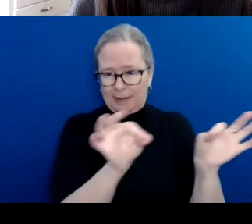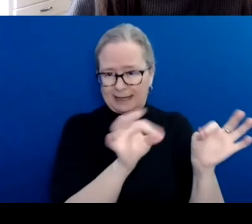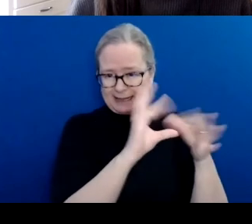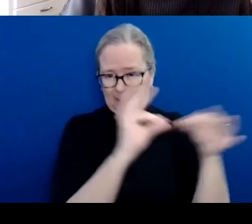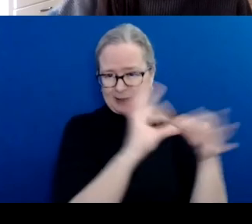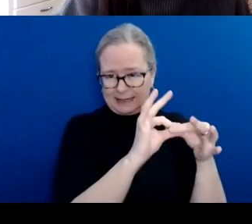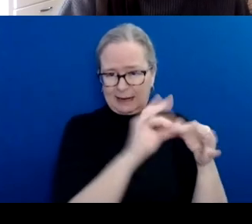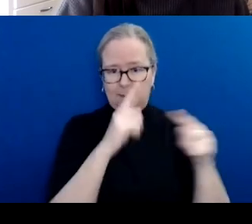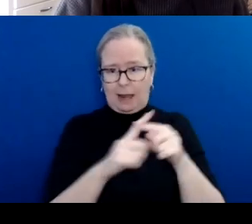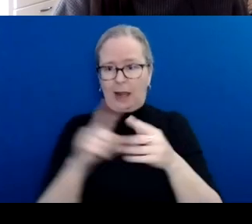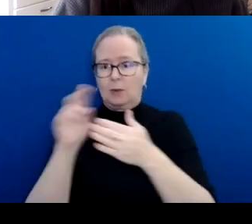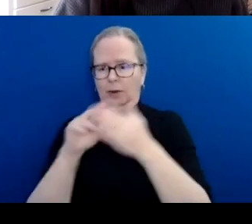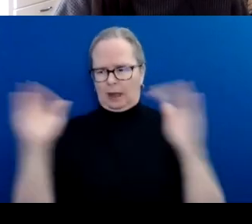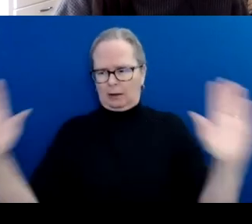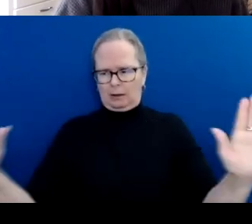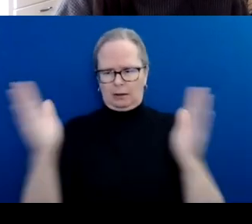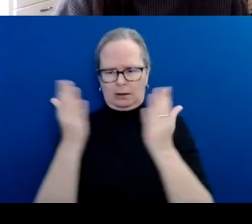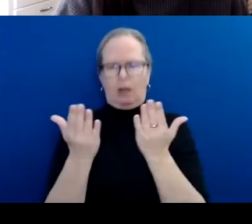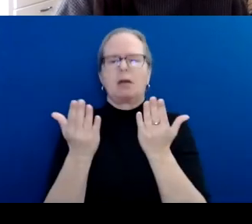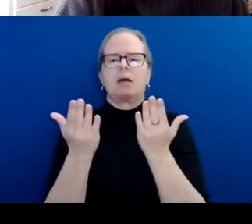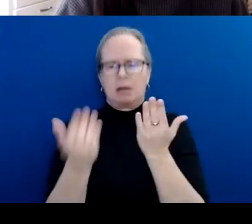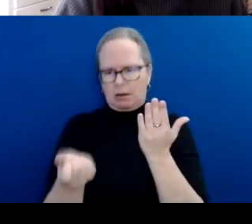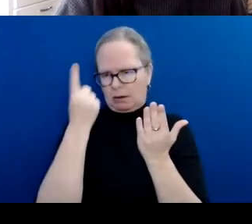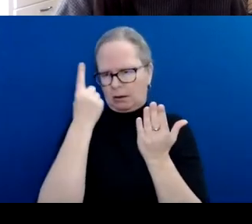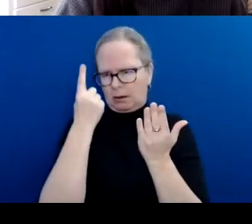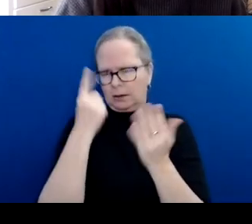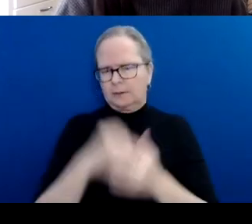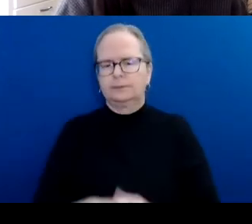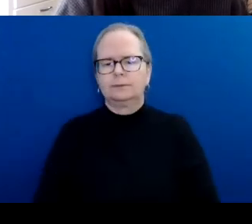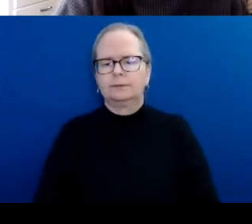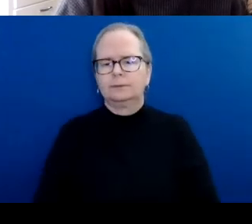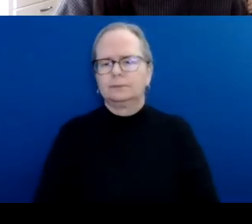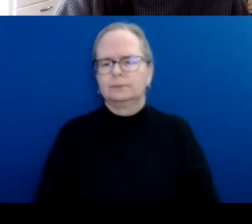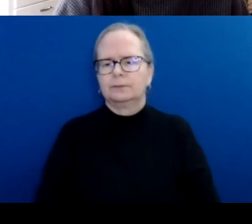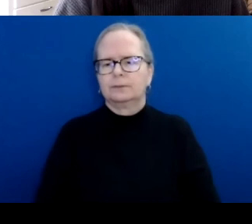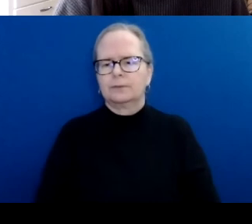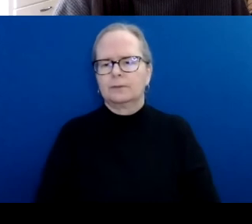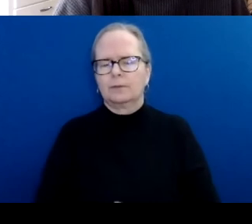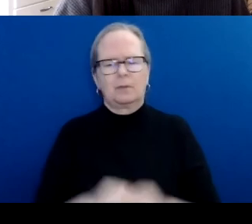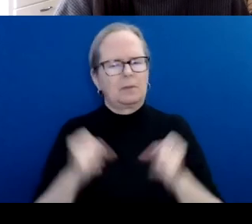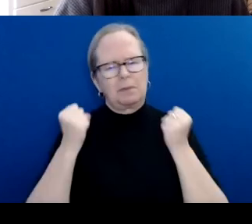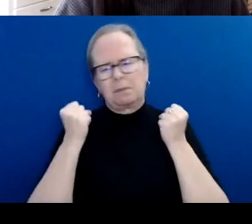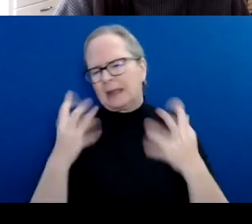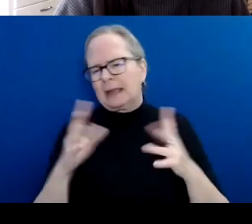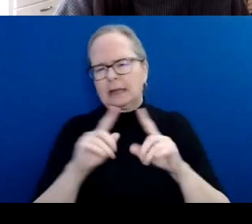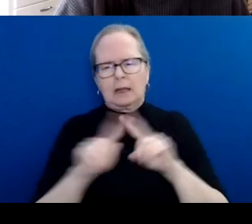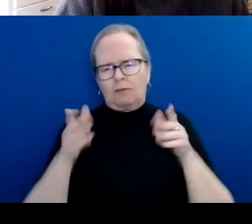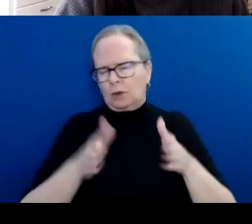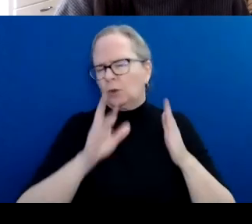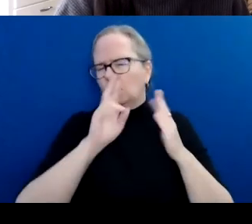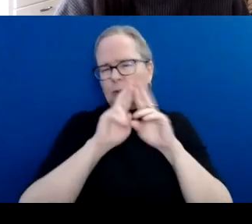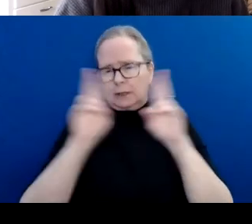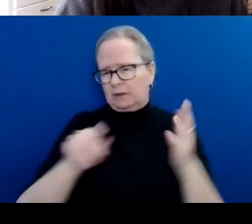There are many formats and some may be discipline specific. For the purposes of our programs,